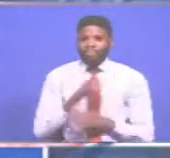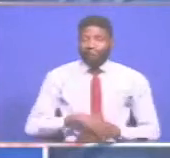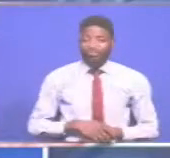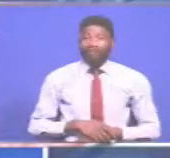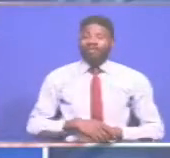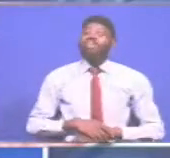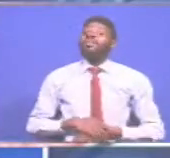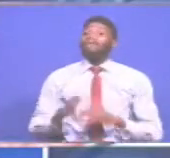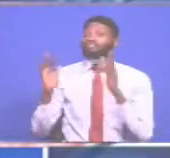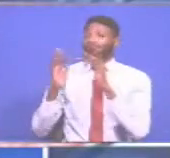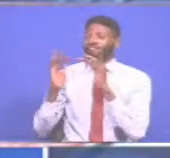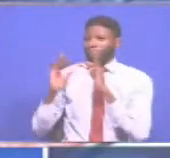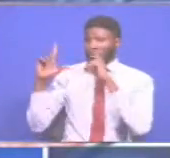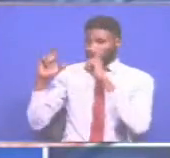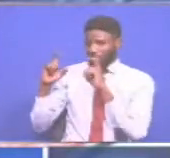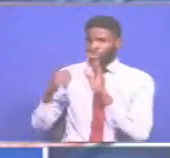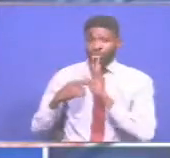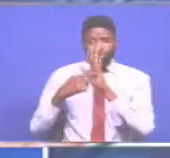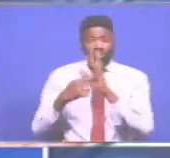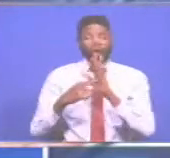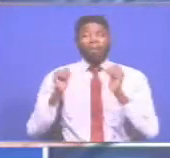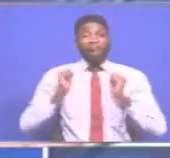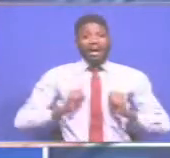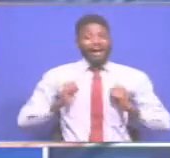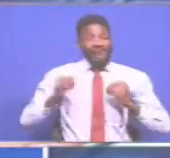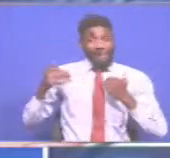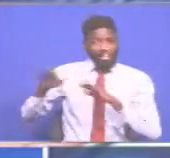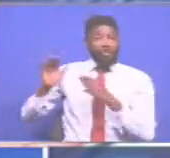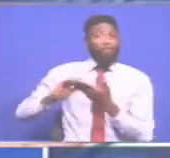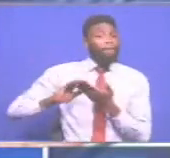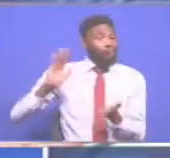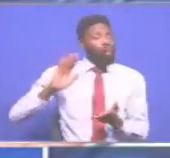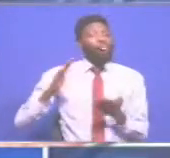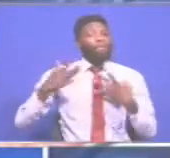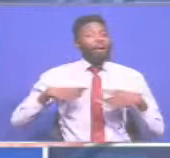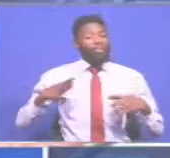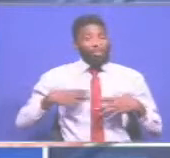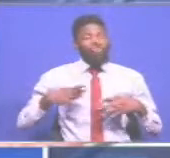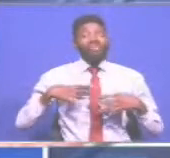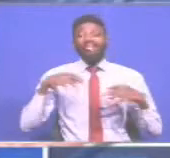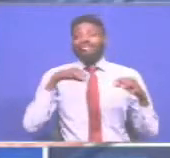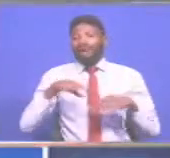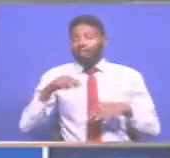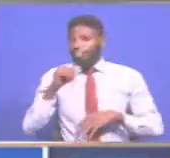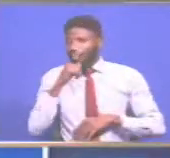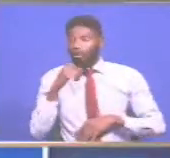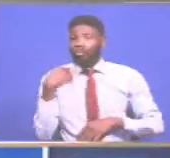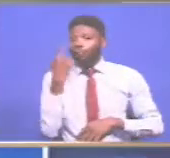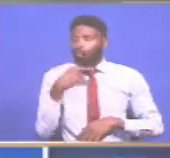in the streets. Most of the victims were girls, according to Afghan government communication.